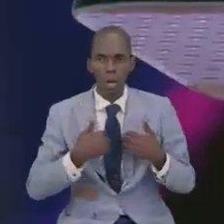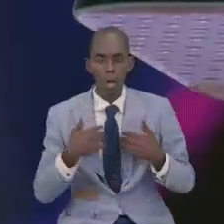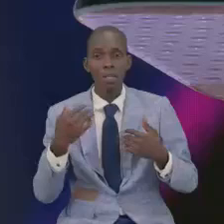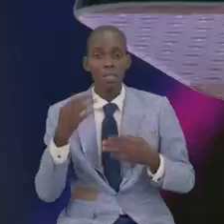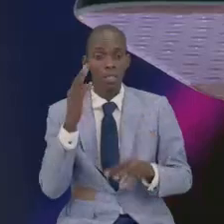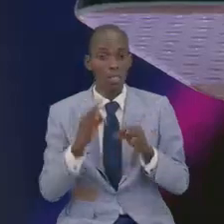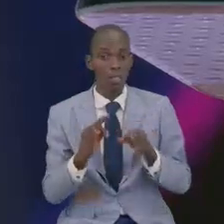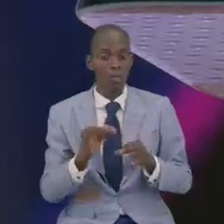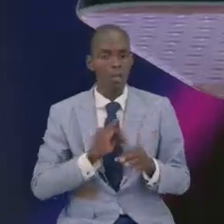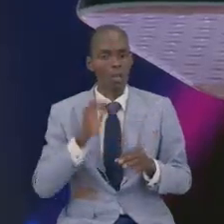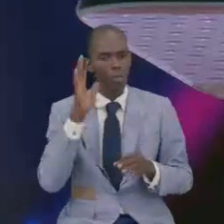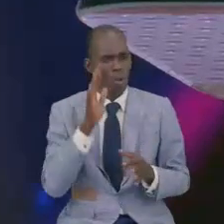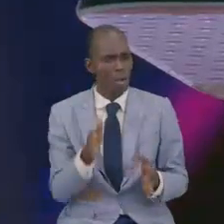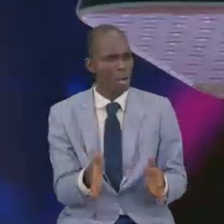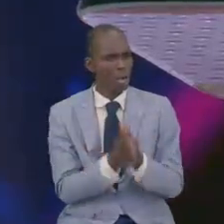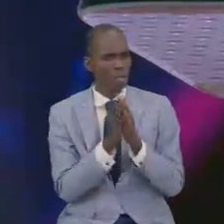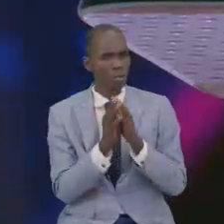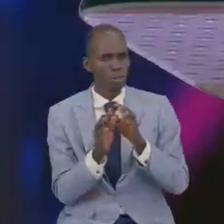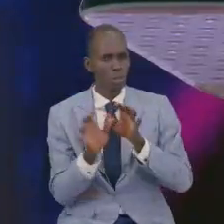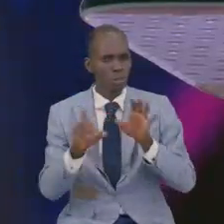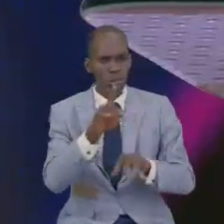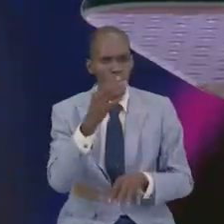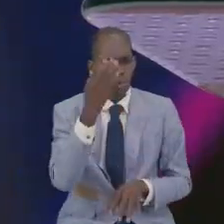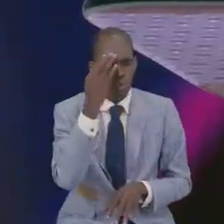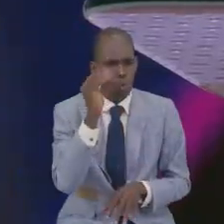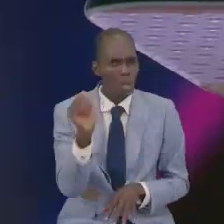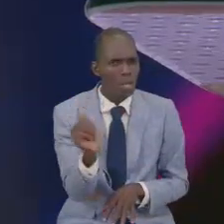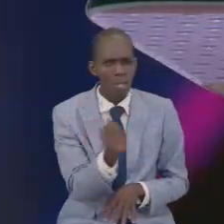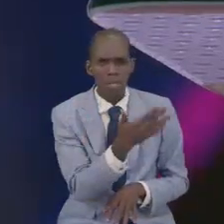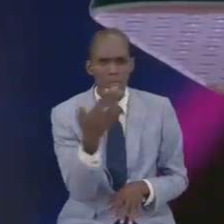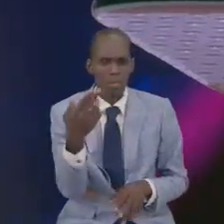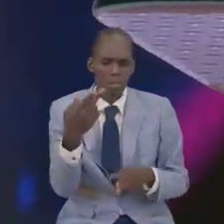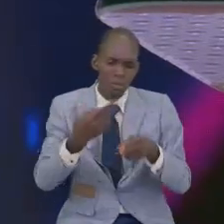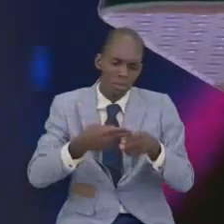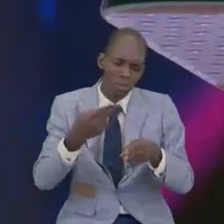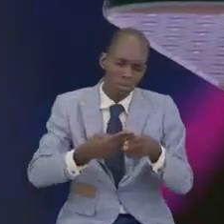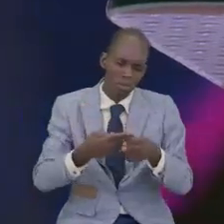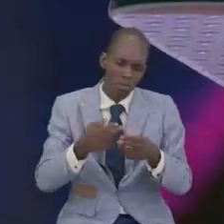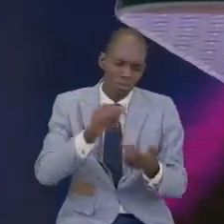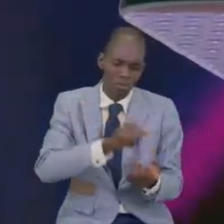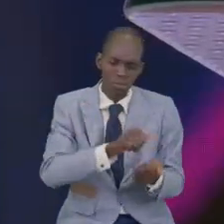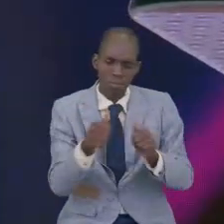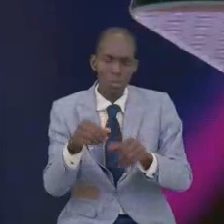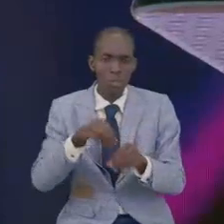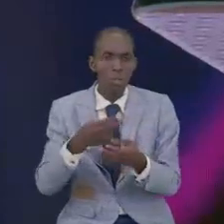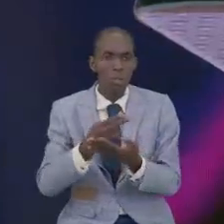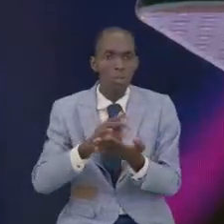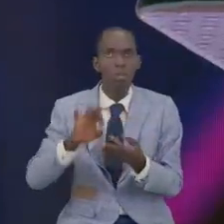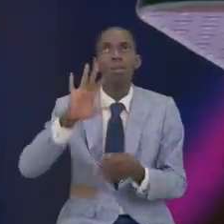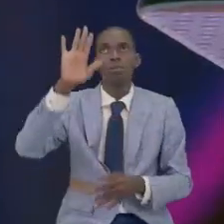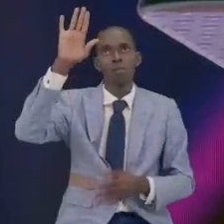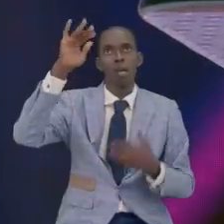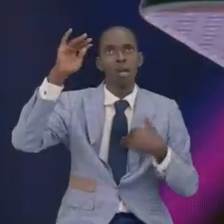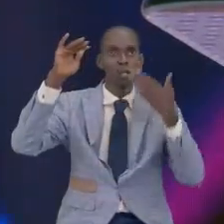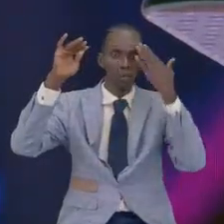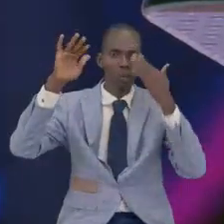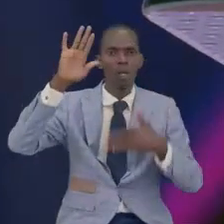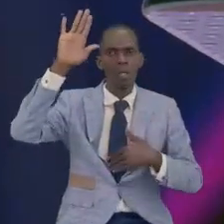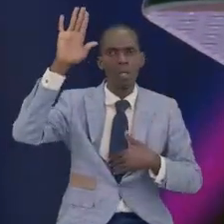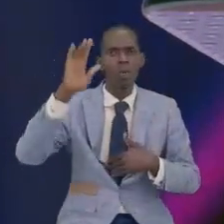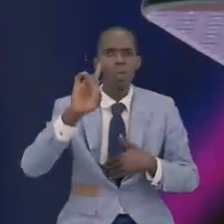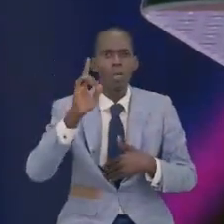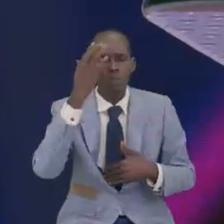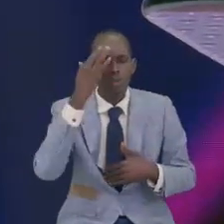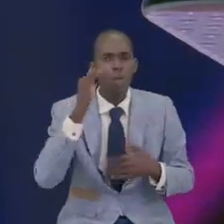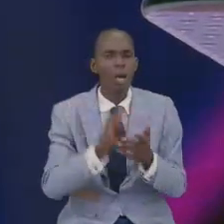here, do you know anything called the baptism of the Holy Ghost? Say, yes, I know. Where do you find that? It's in